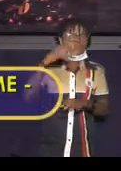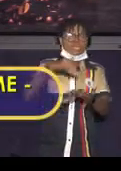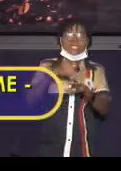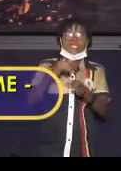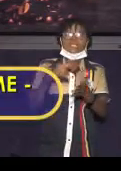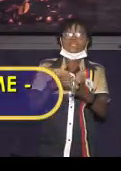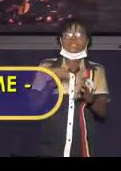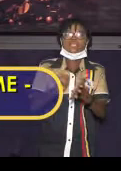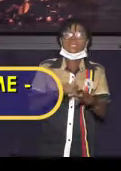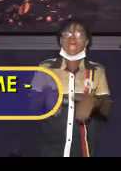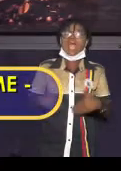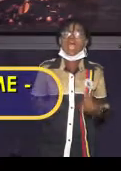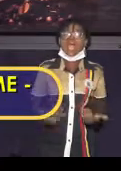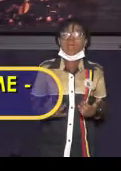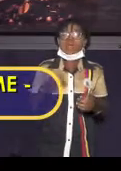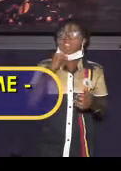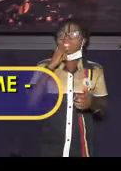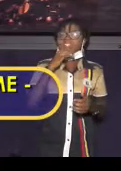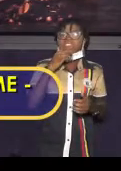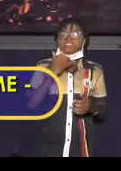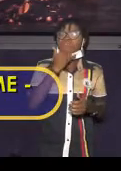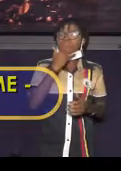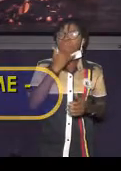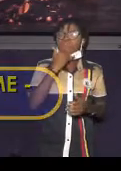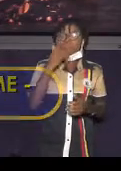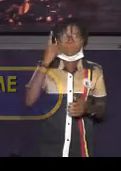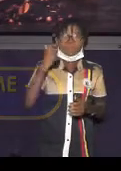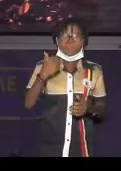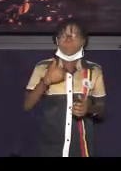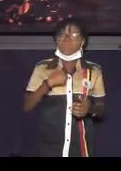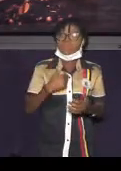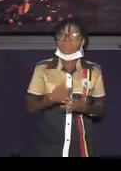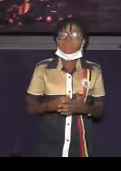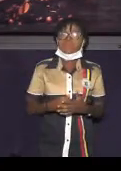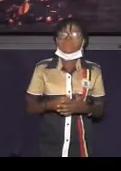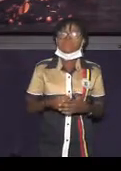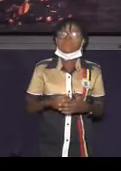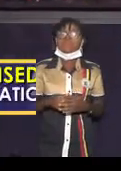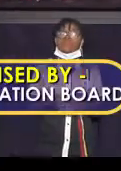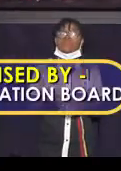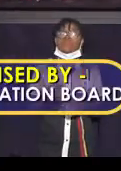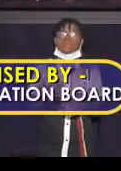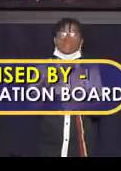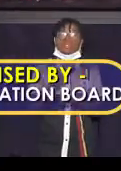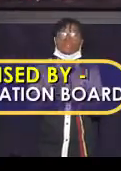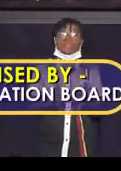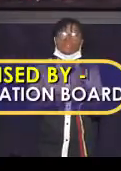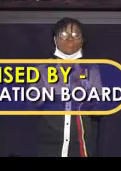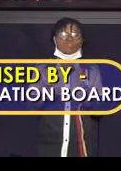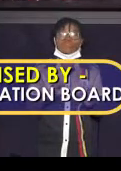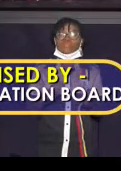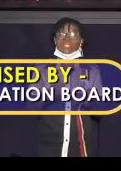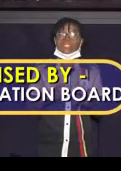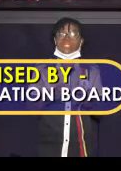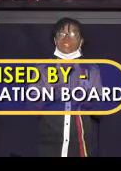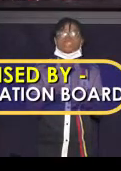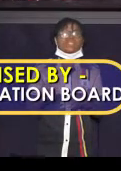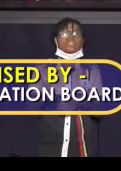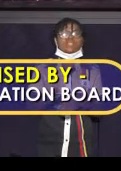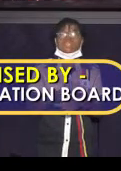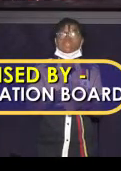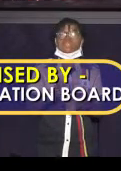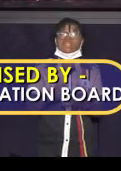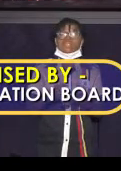it, that how is coffee and cola nut an abused drugs. Some do take this kind of